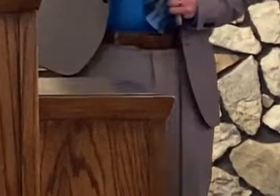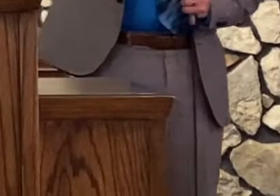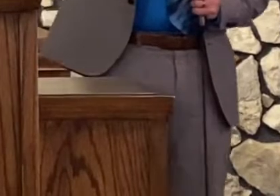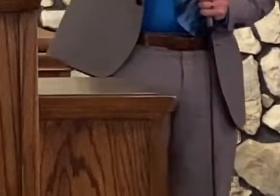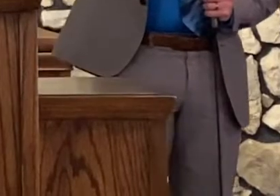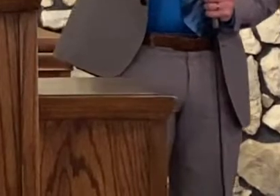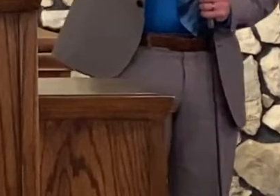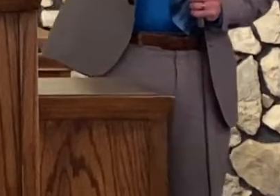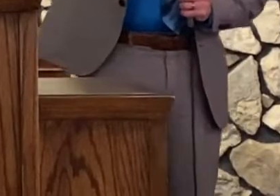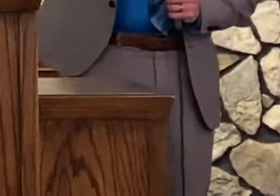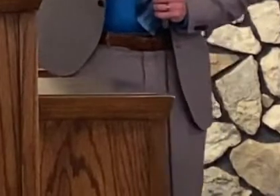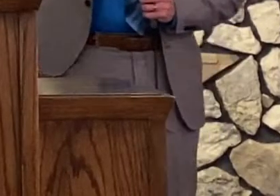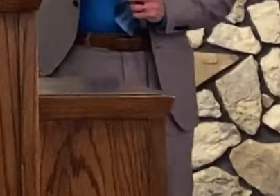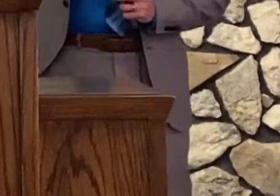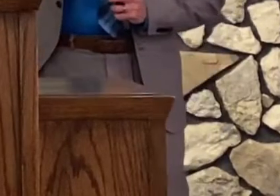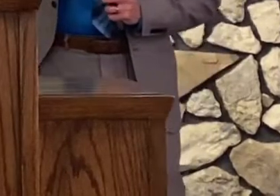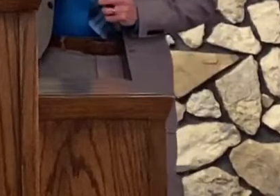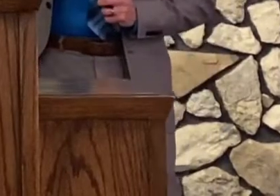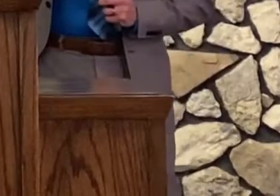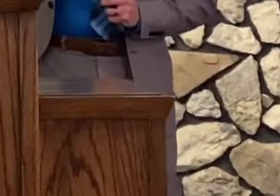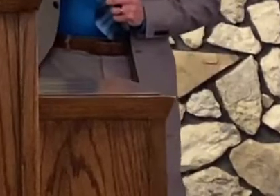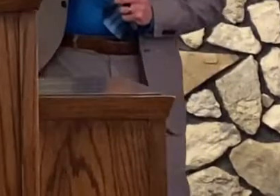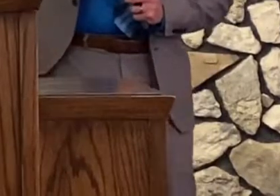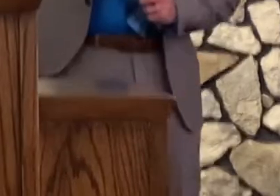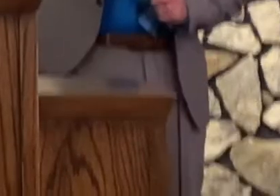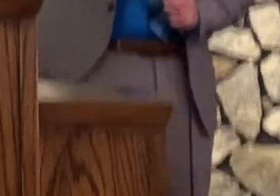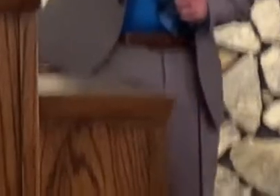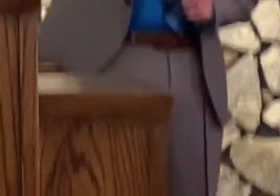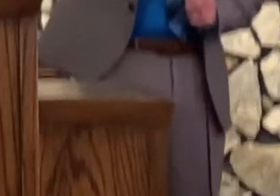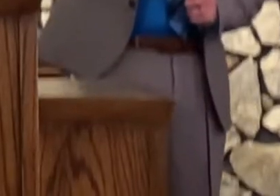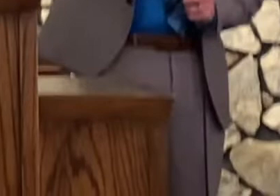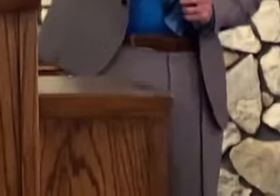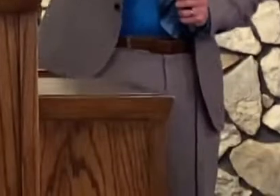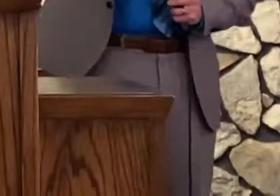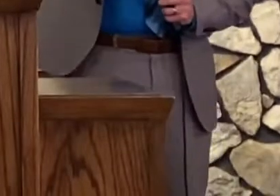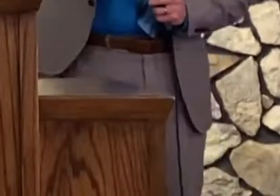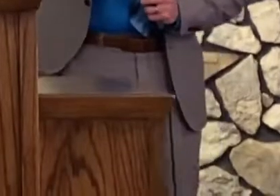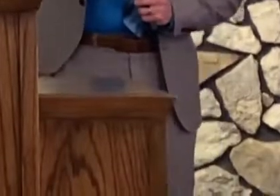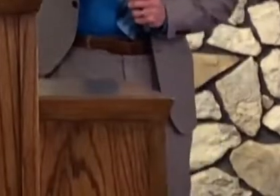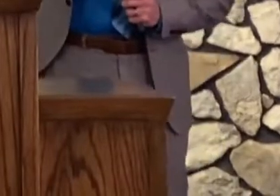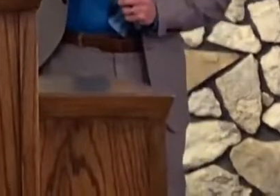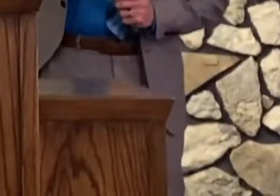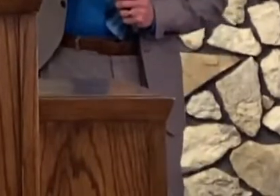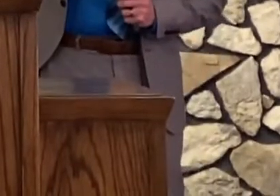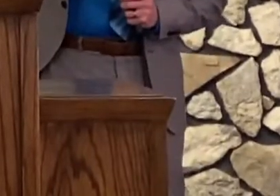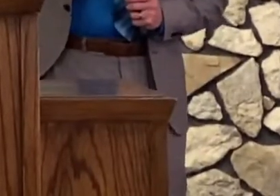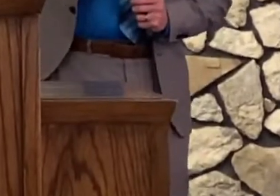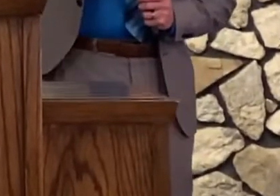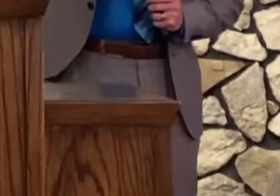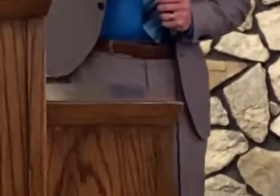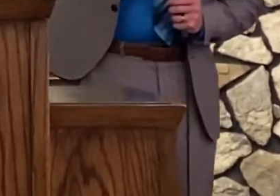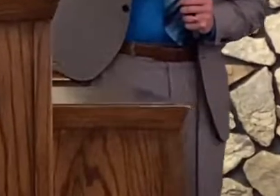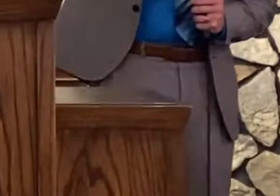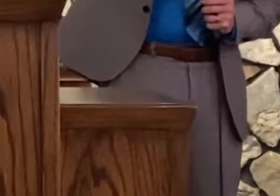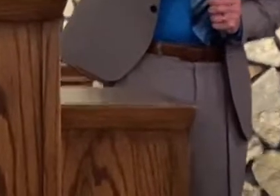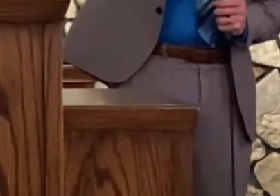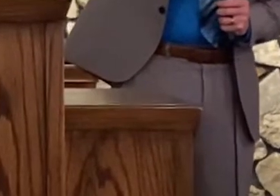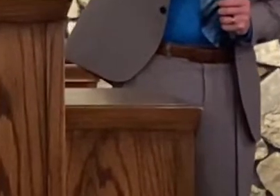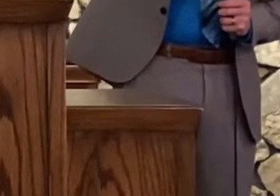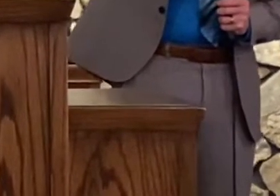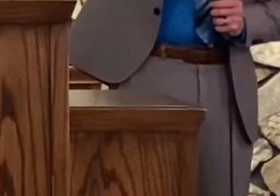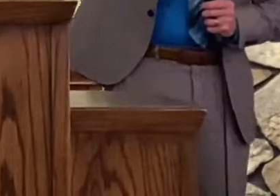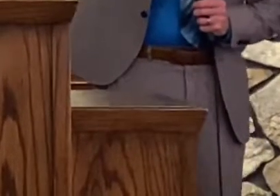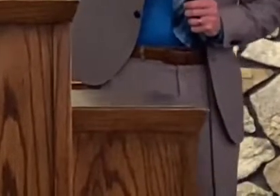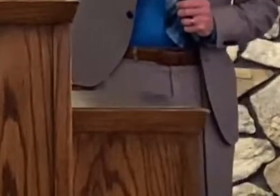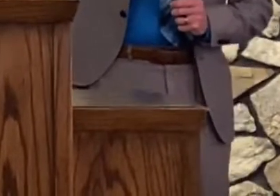work a miracle for you. Yes, if you need healing, you can lift your hands right now. Yes, and you can